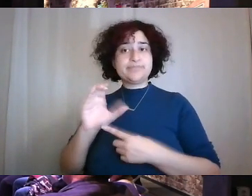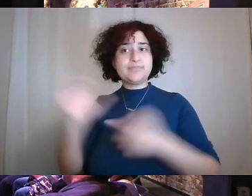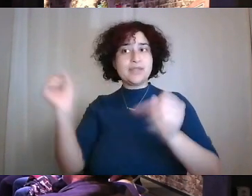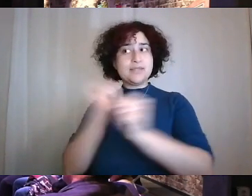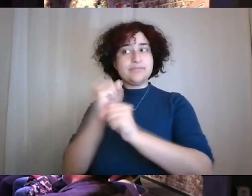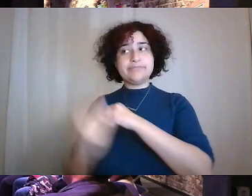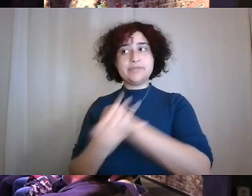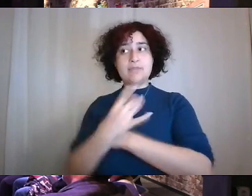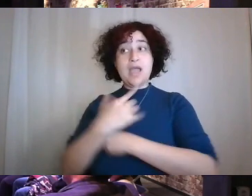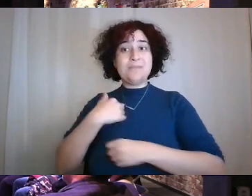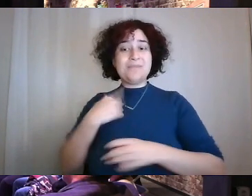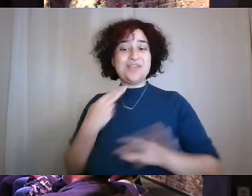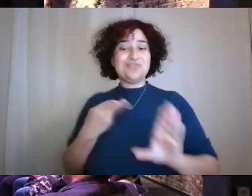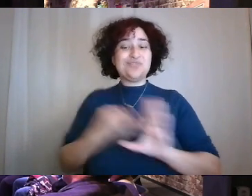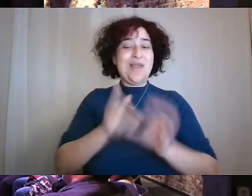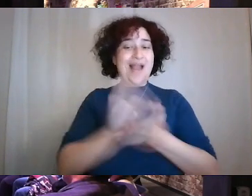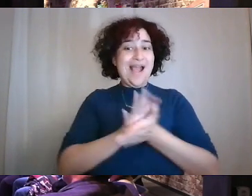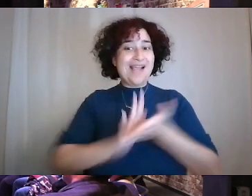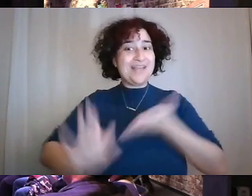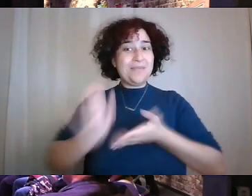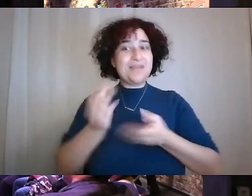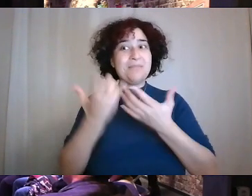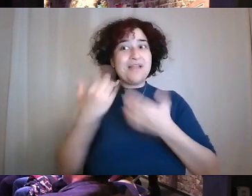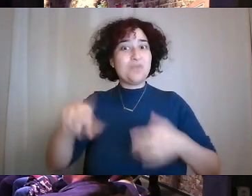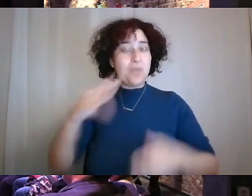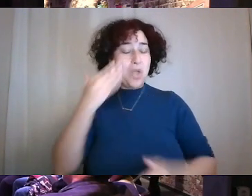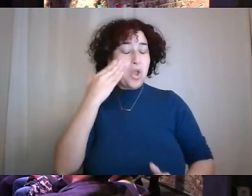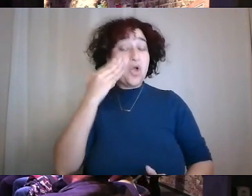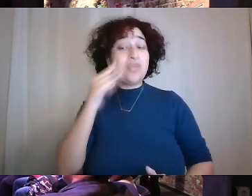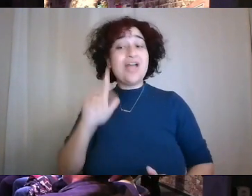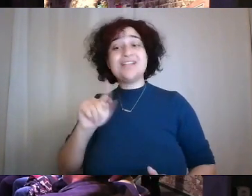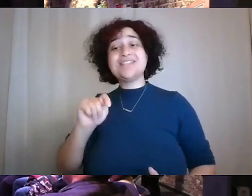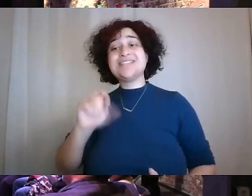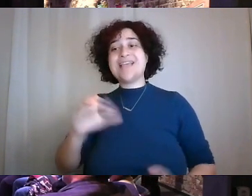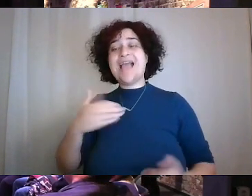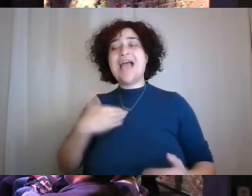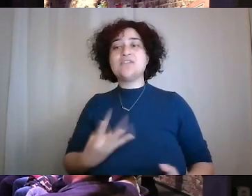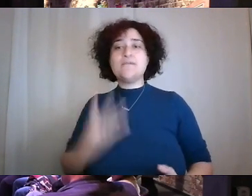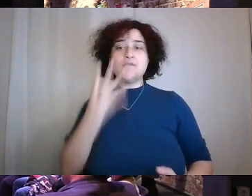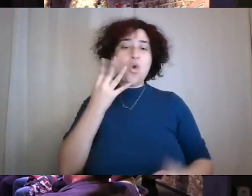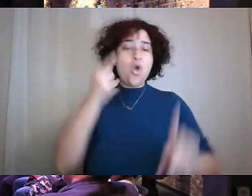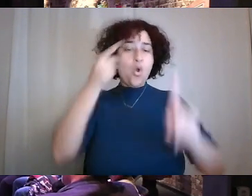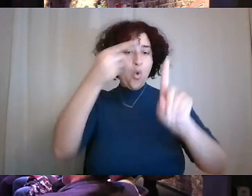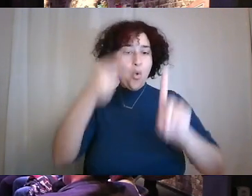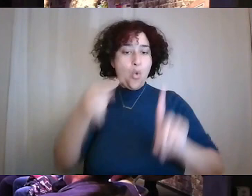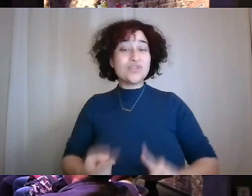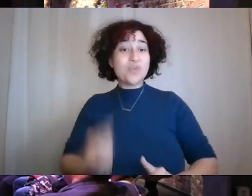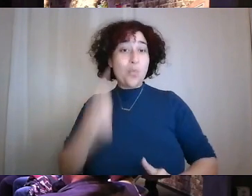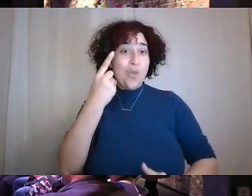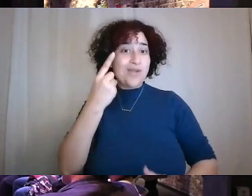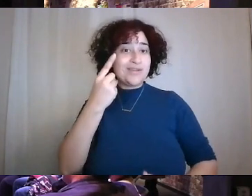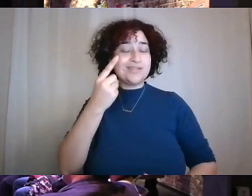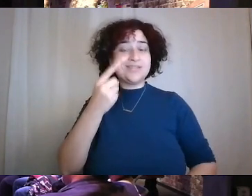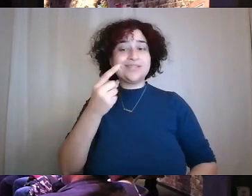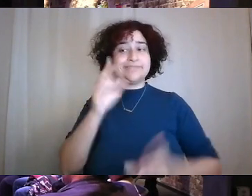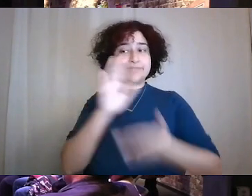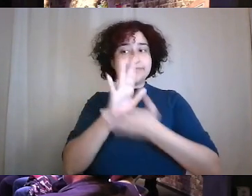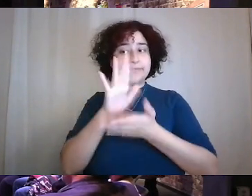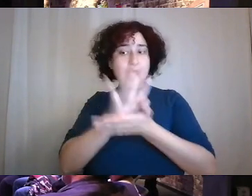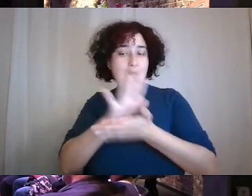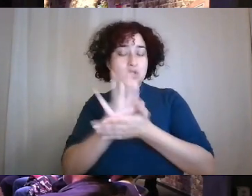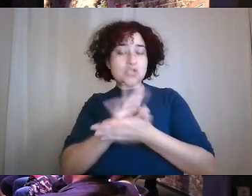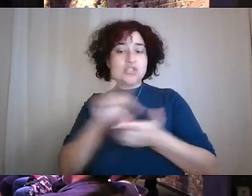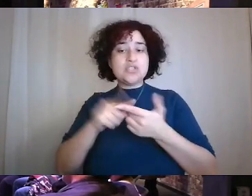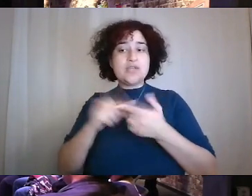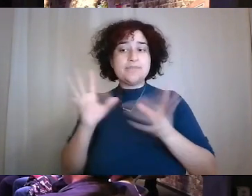As many of you know, the LTC has four tenets, and one of them is scholarship. The other is convening, art making, and advocacy,